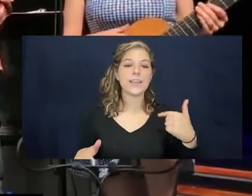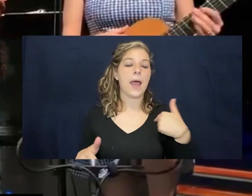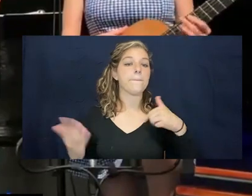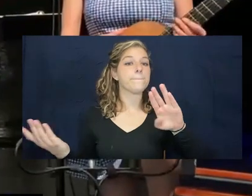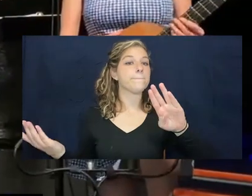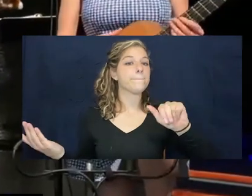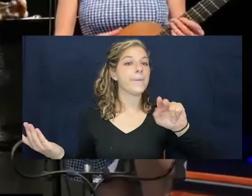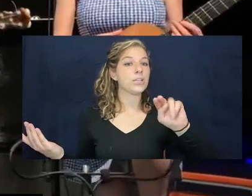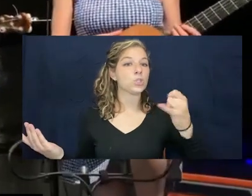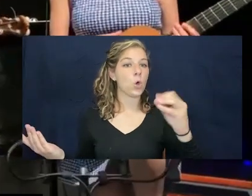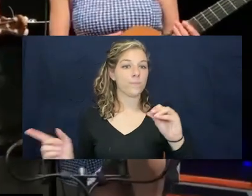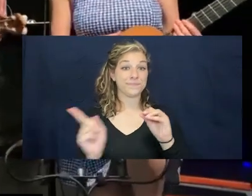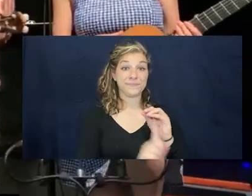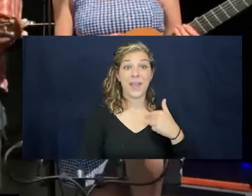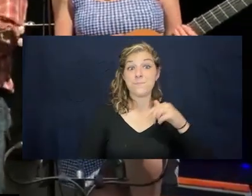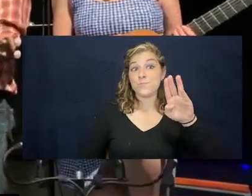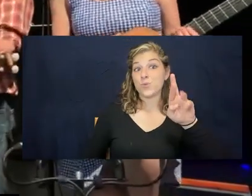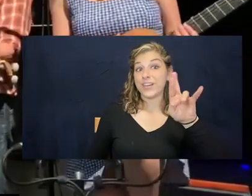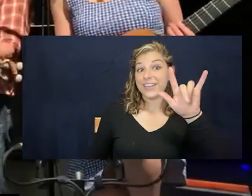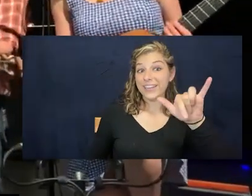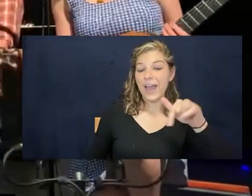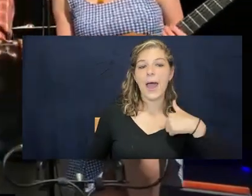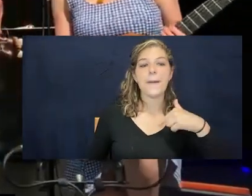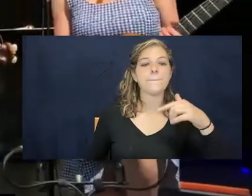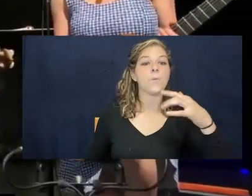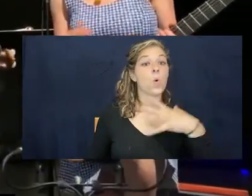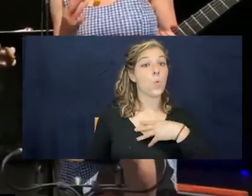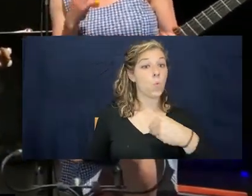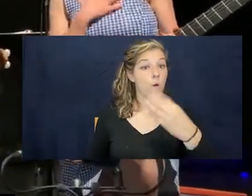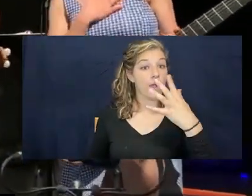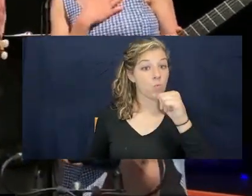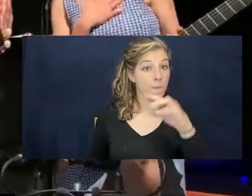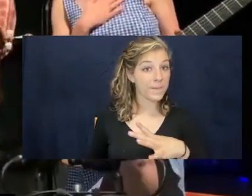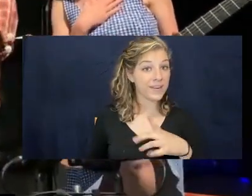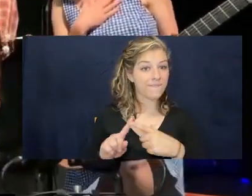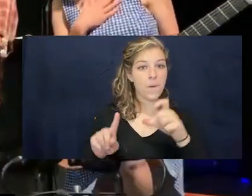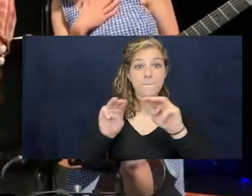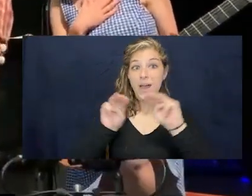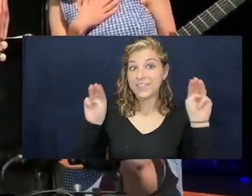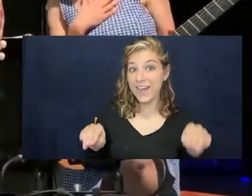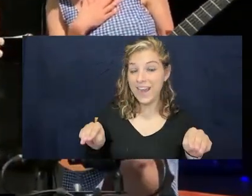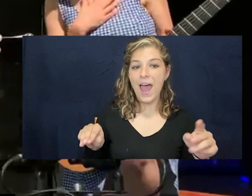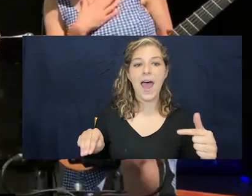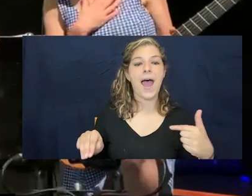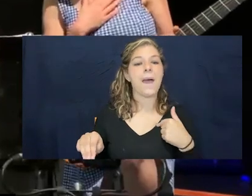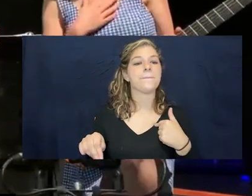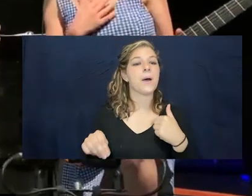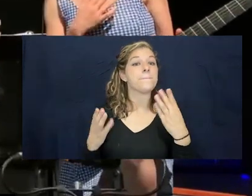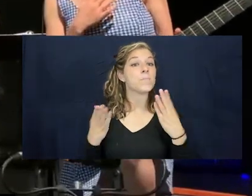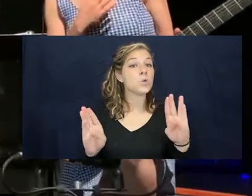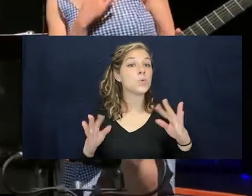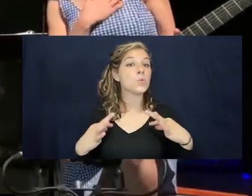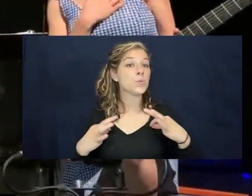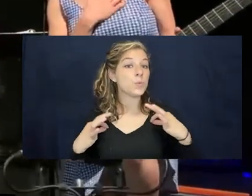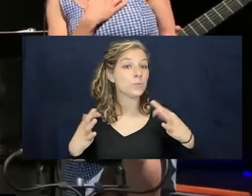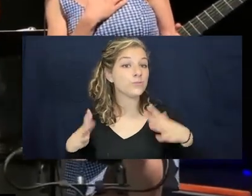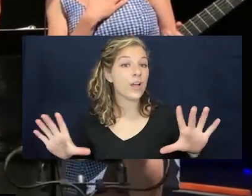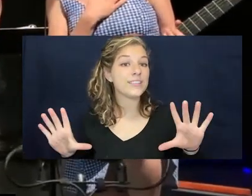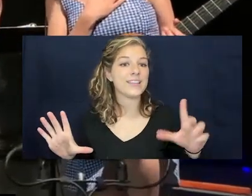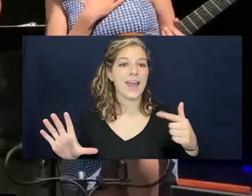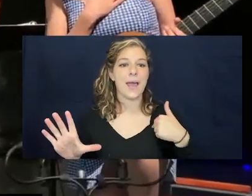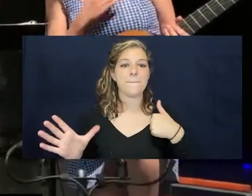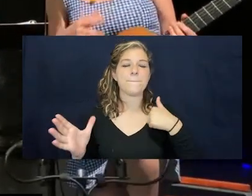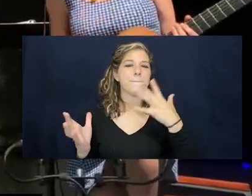I'll be playing the banjo for you today. And I'm Brittany Brooke. I am a white woman from Montana. I am wearing a blue